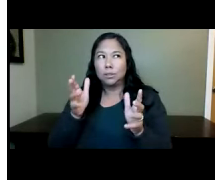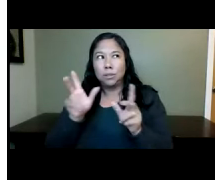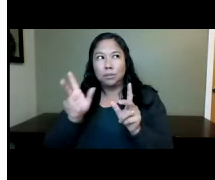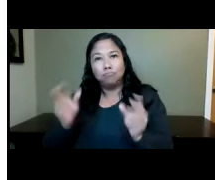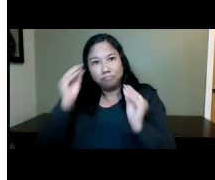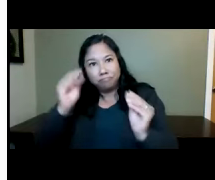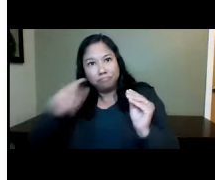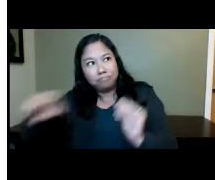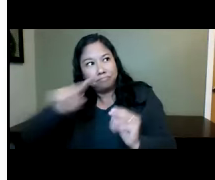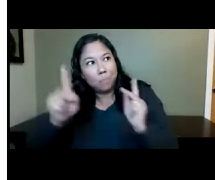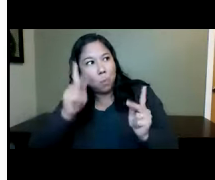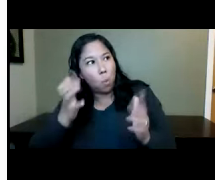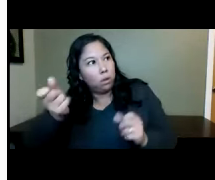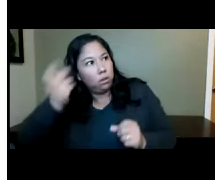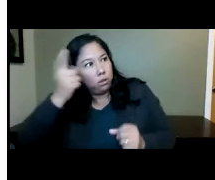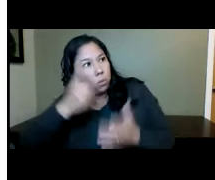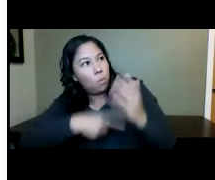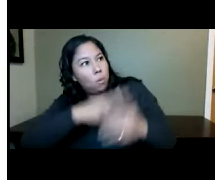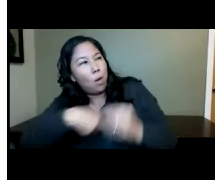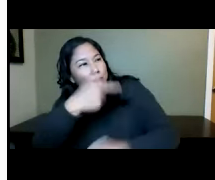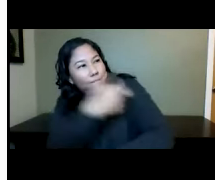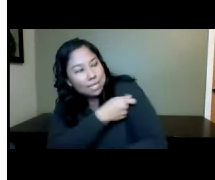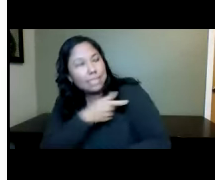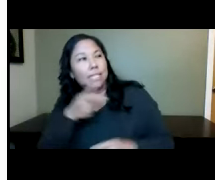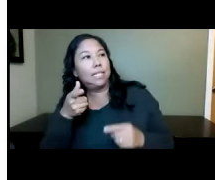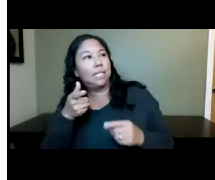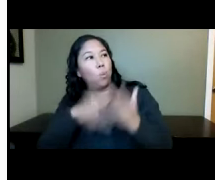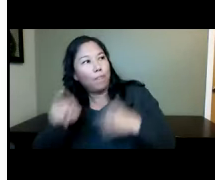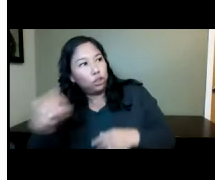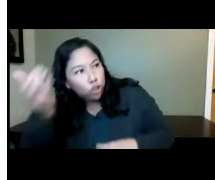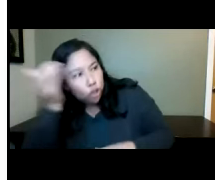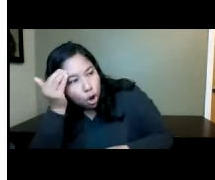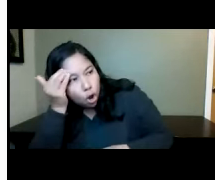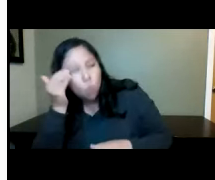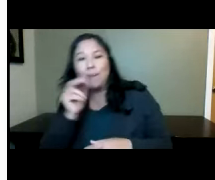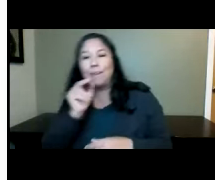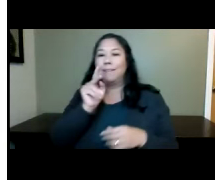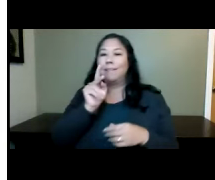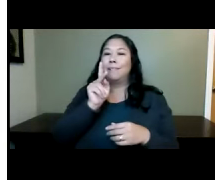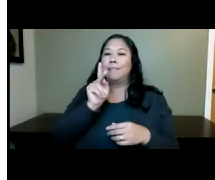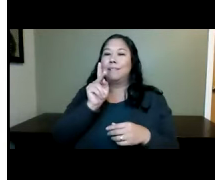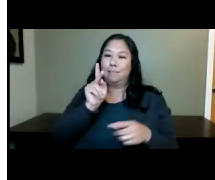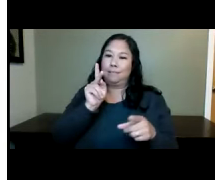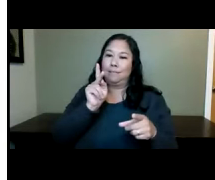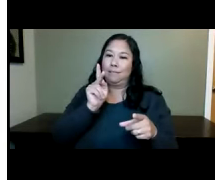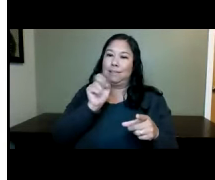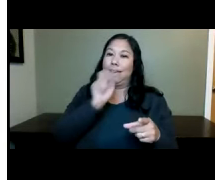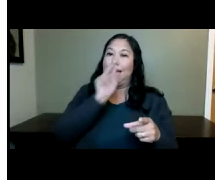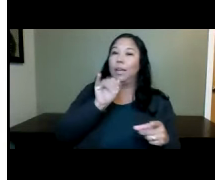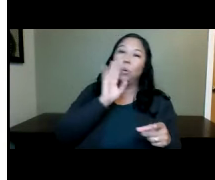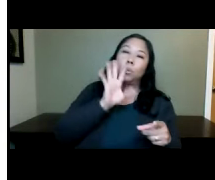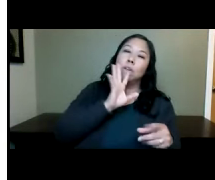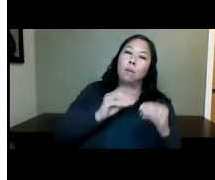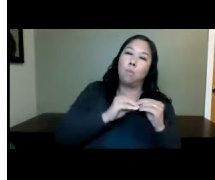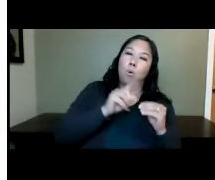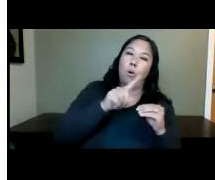about the vaccine, which Keni will talk a little bit more about. Some of the factors are very much related